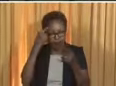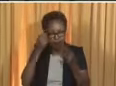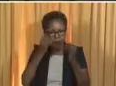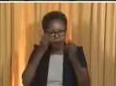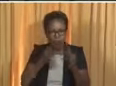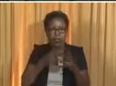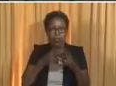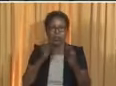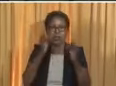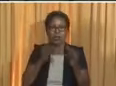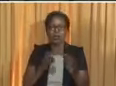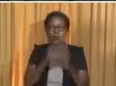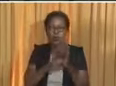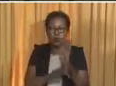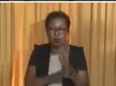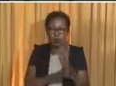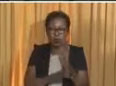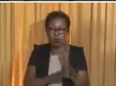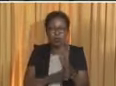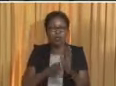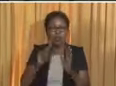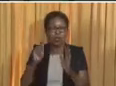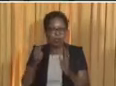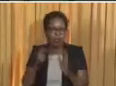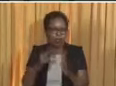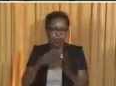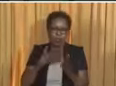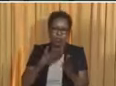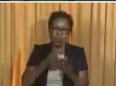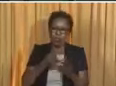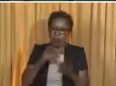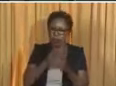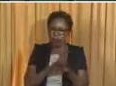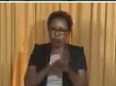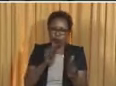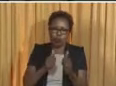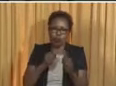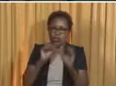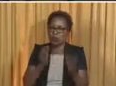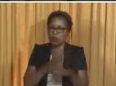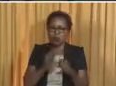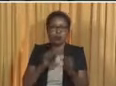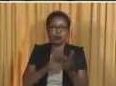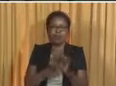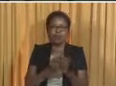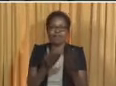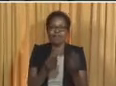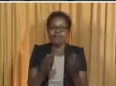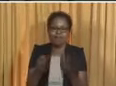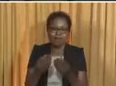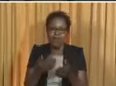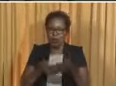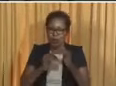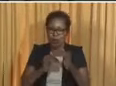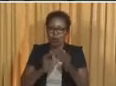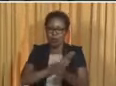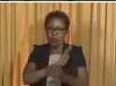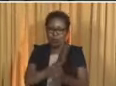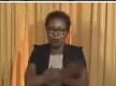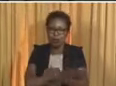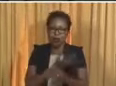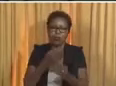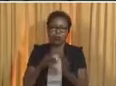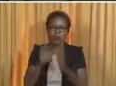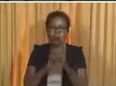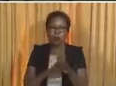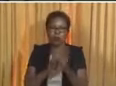head of state who would not whimsically amend the constitution. They wanted to limit the powers of the constitutional amendment by the head of state,